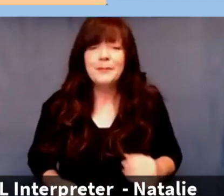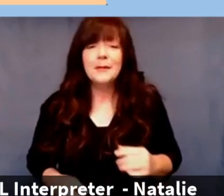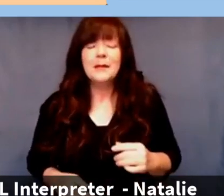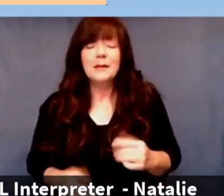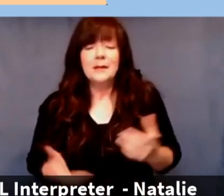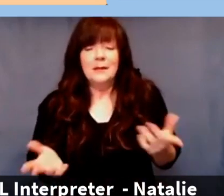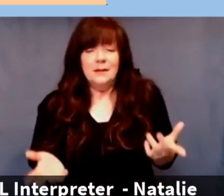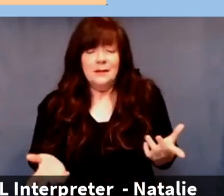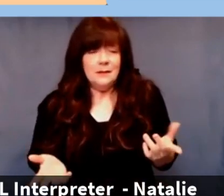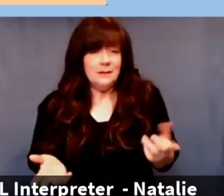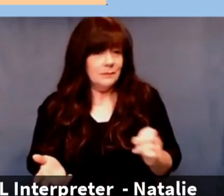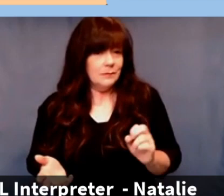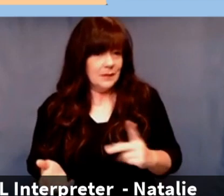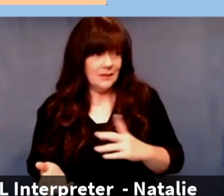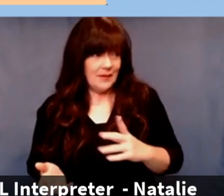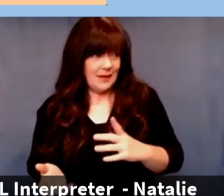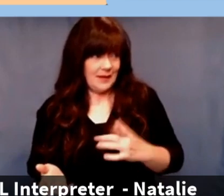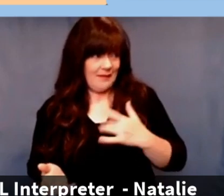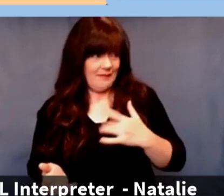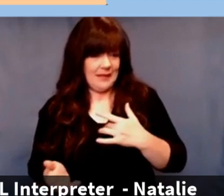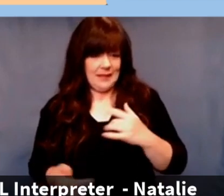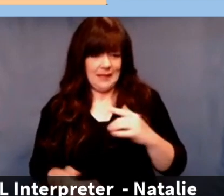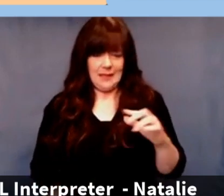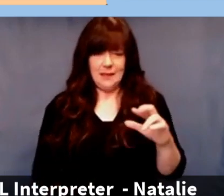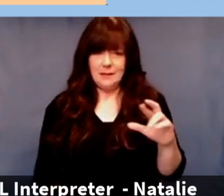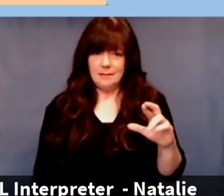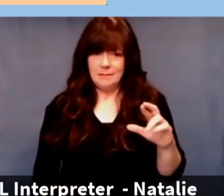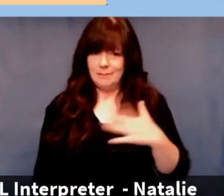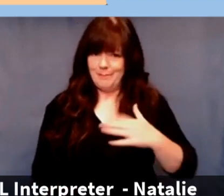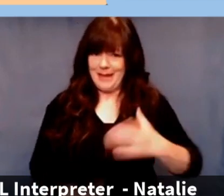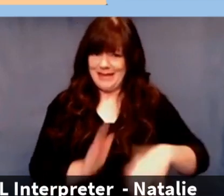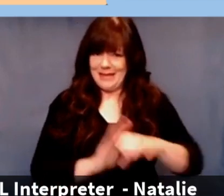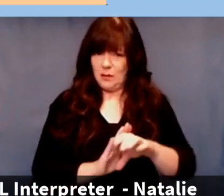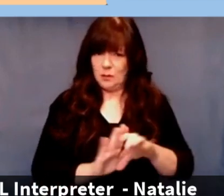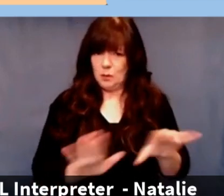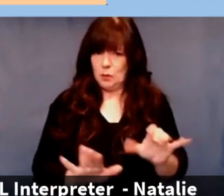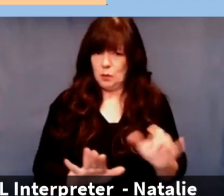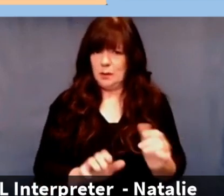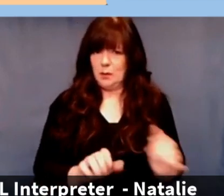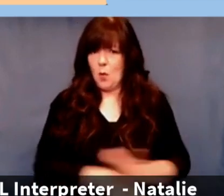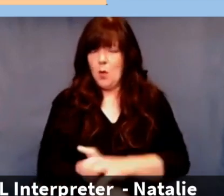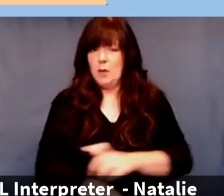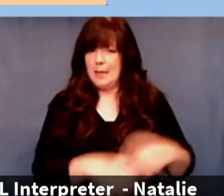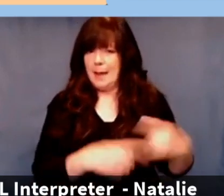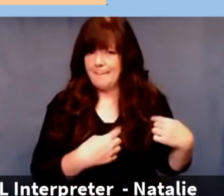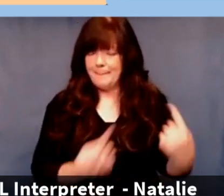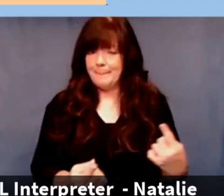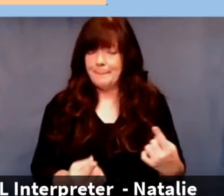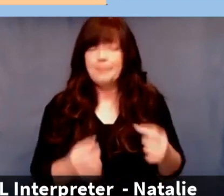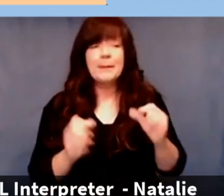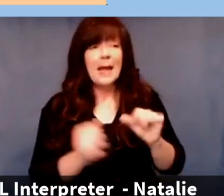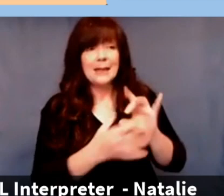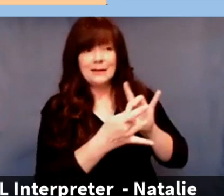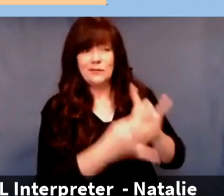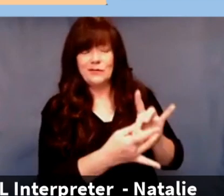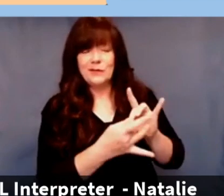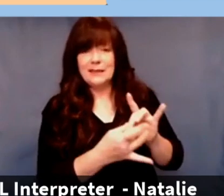I feel like that's what Rosita was doing during that whole time. And I feel like I could relate to her being on that rock and coming